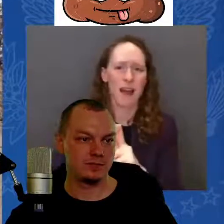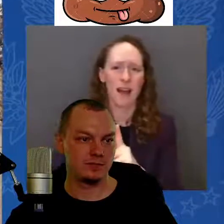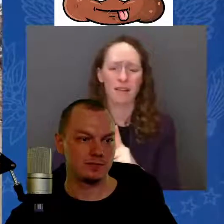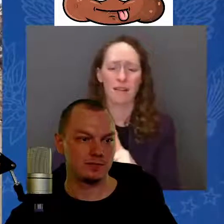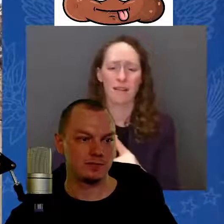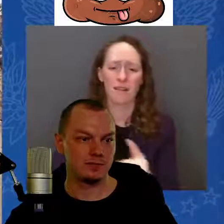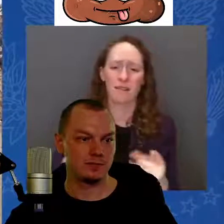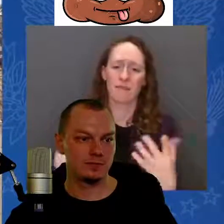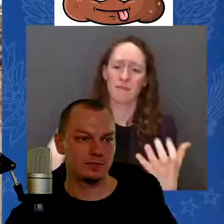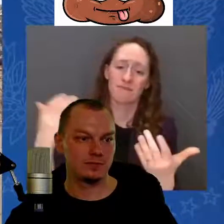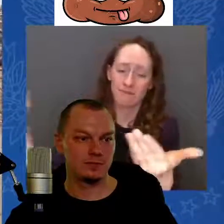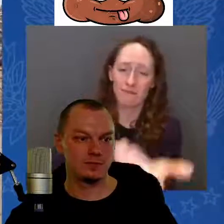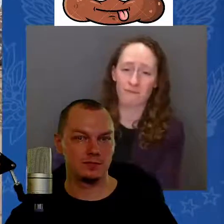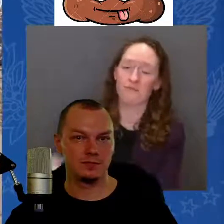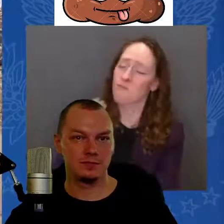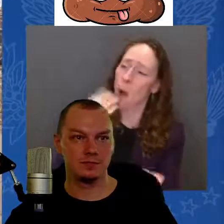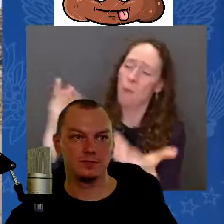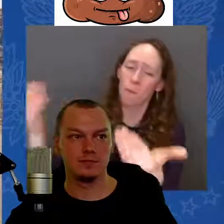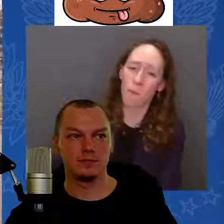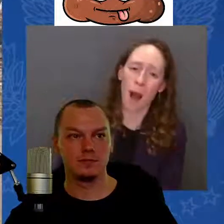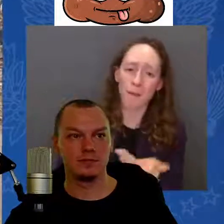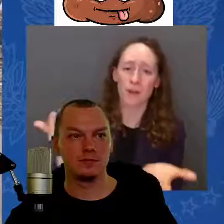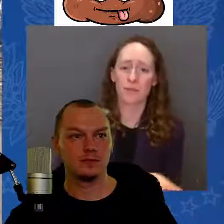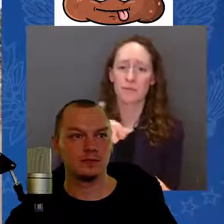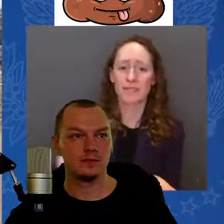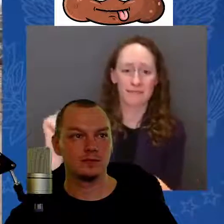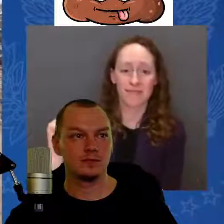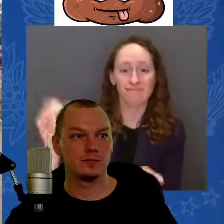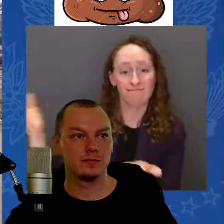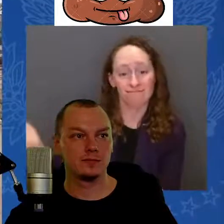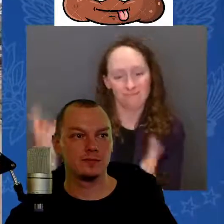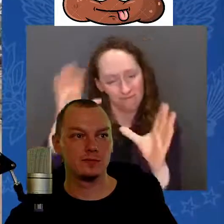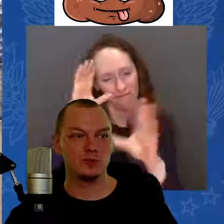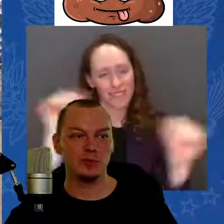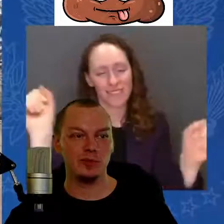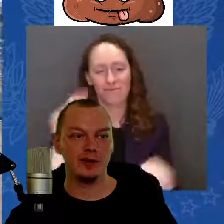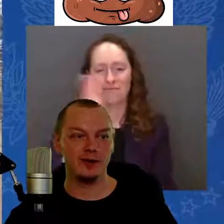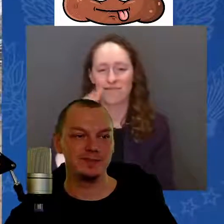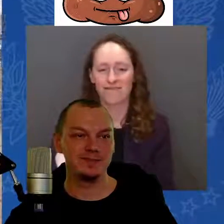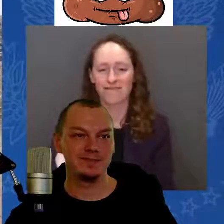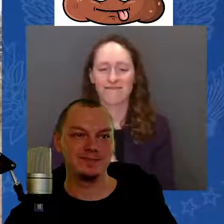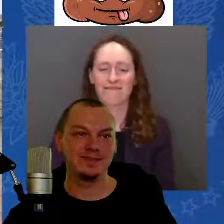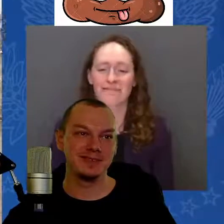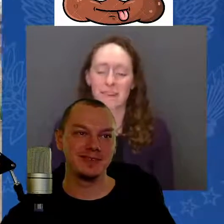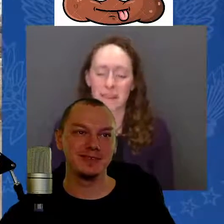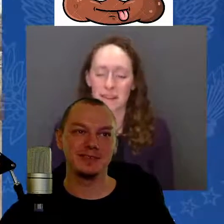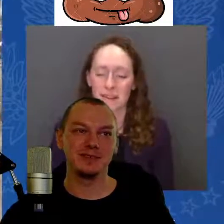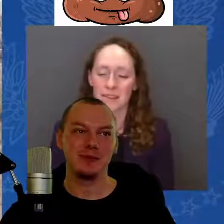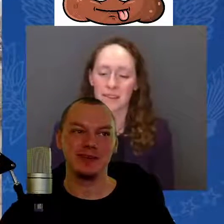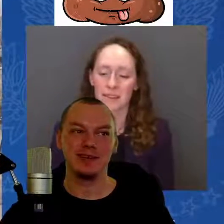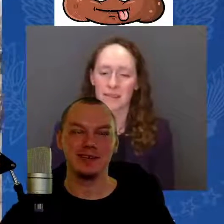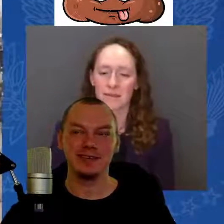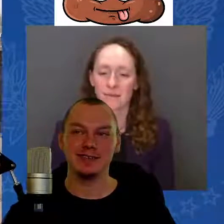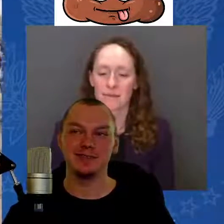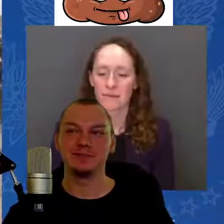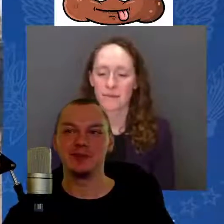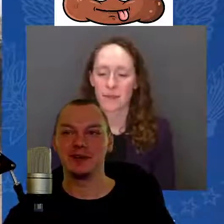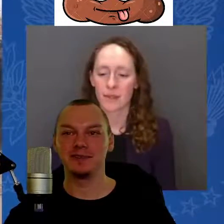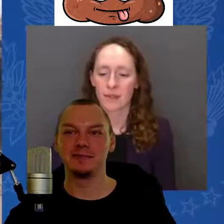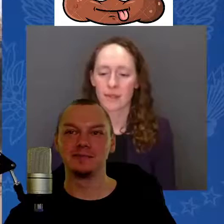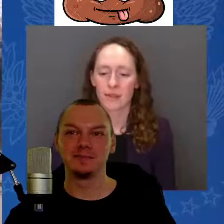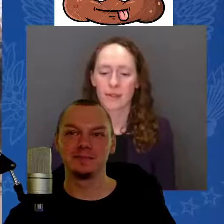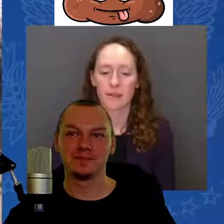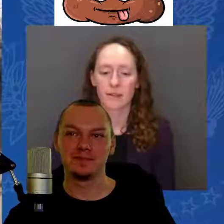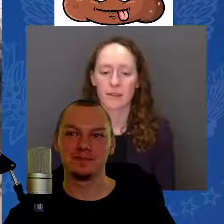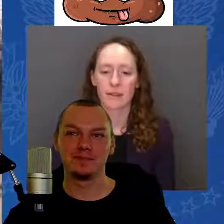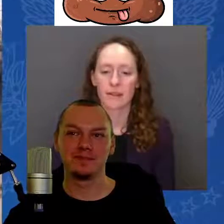States. Thank you, Mr. President, for being here. Thank you. Thank you. What's up, Red Bear? Thanks for watching on Kick. You're